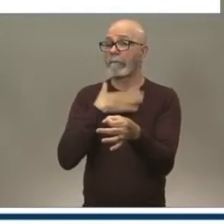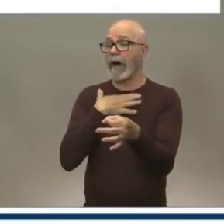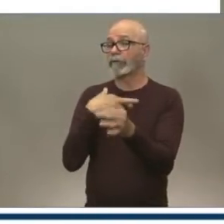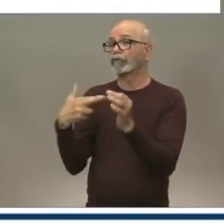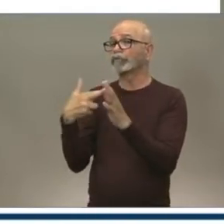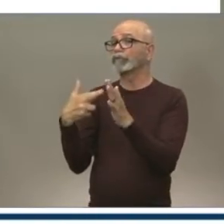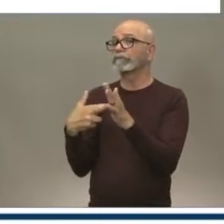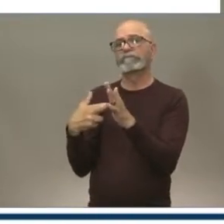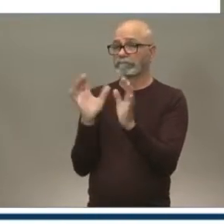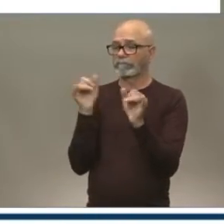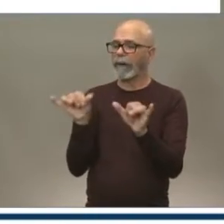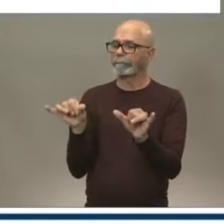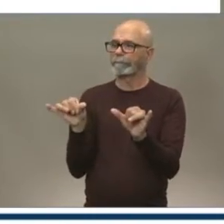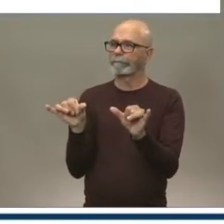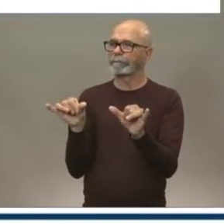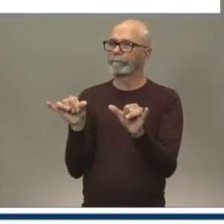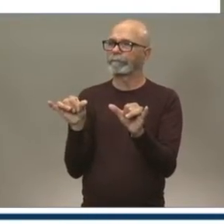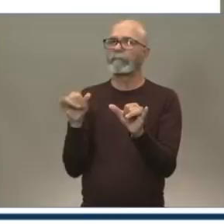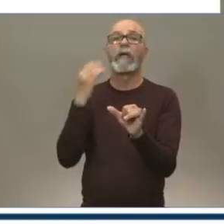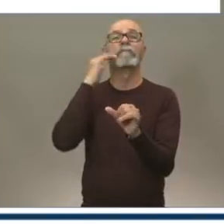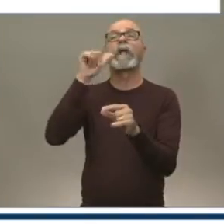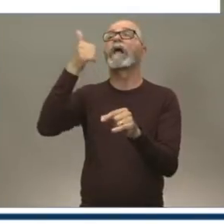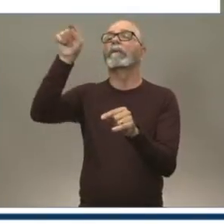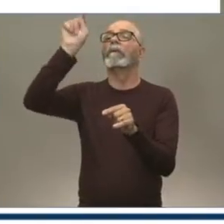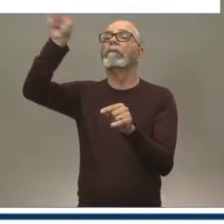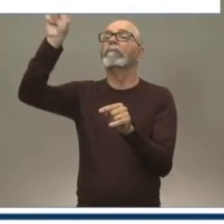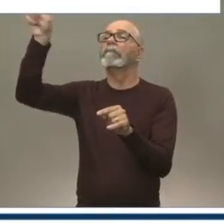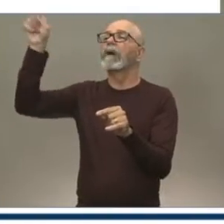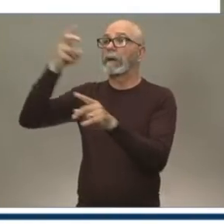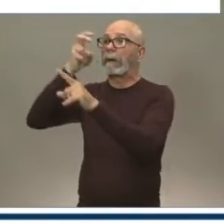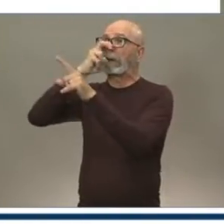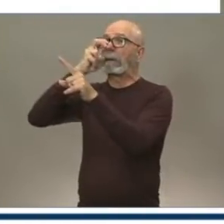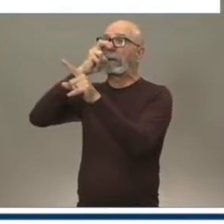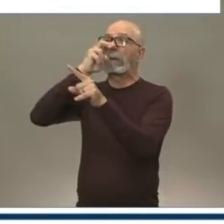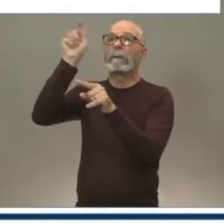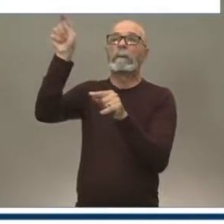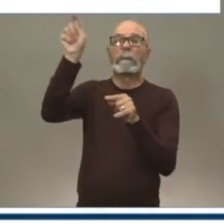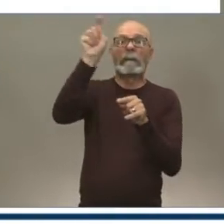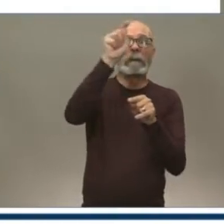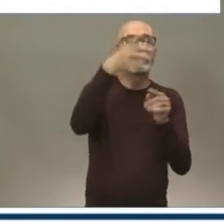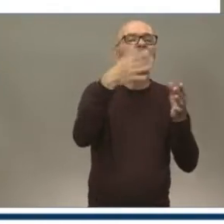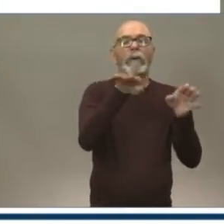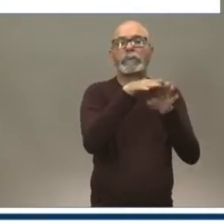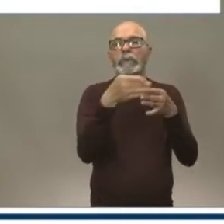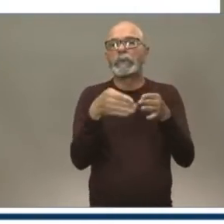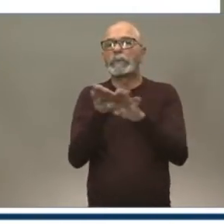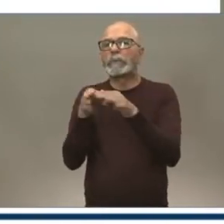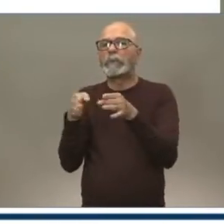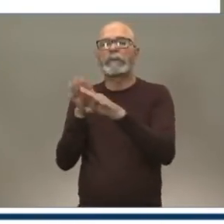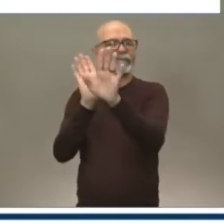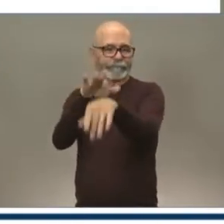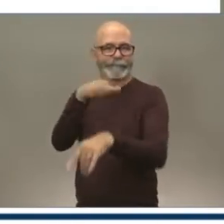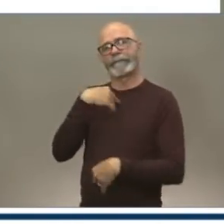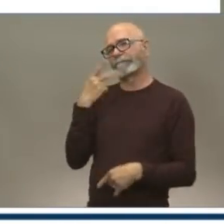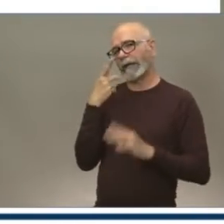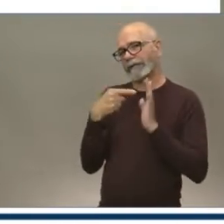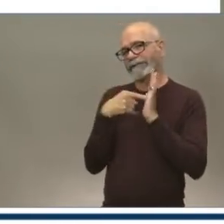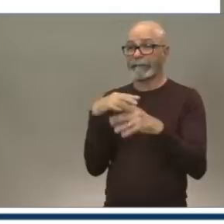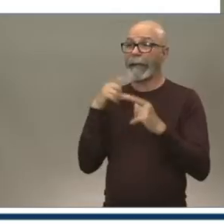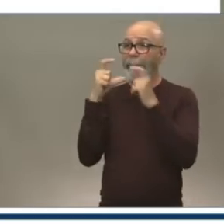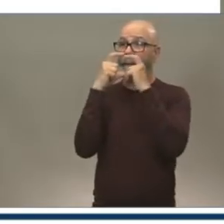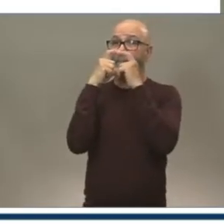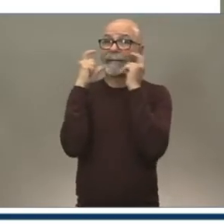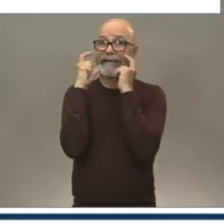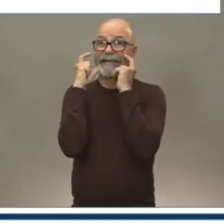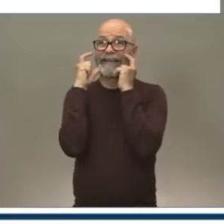means is we have to start to strengthen some of our measures like we did today around masking, knowing that the likelihood of any virus out there is one of